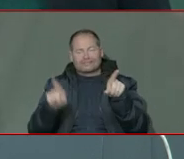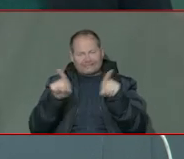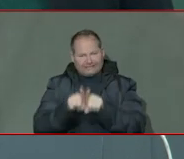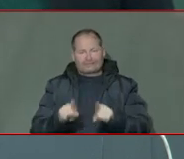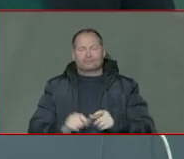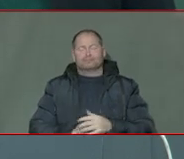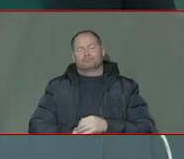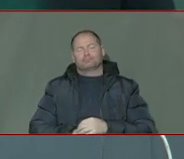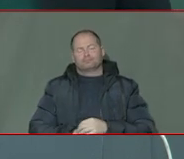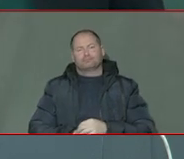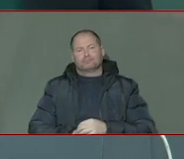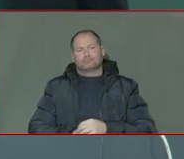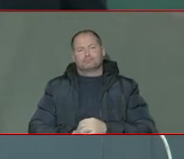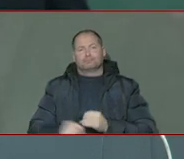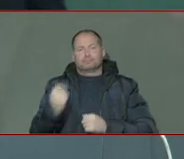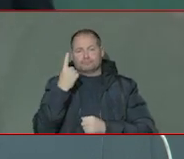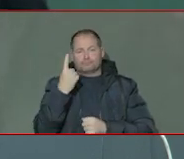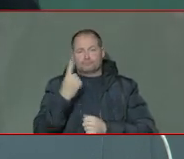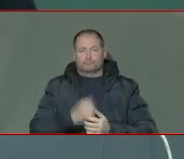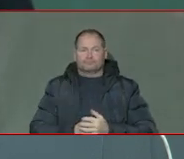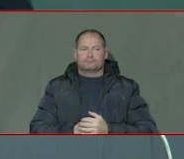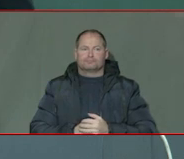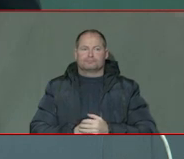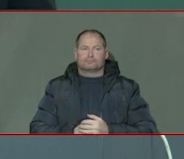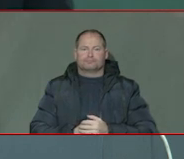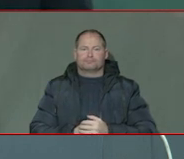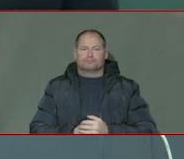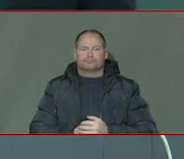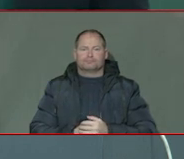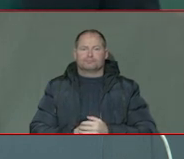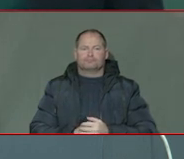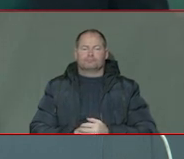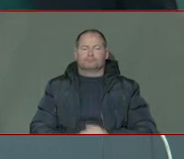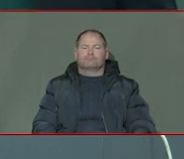Is it clear, ladies and gentlemen? Yes.